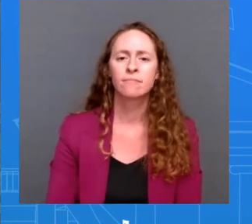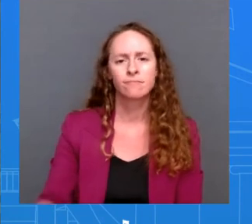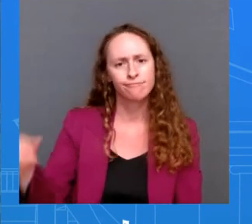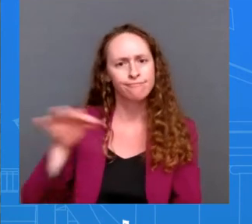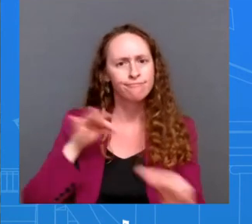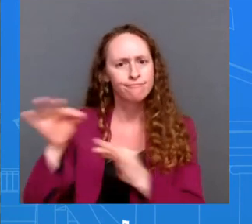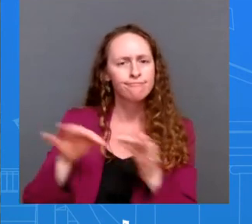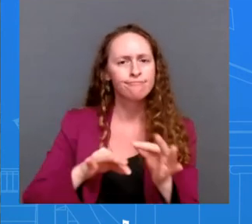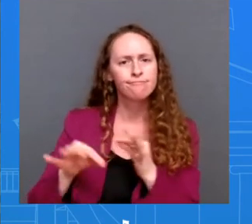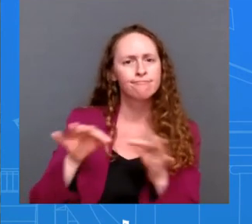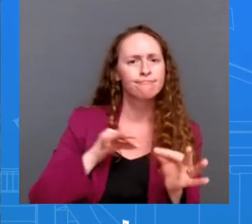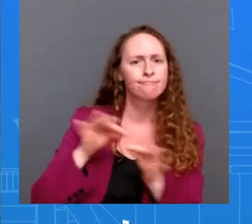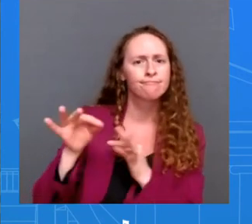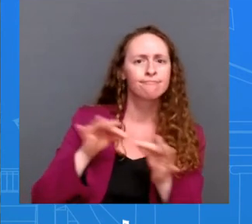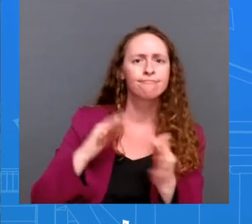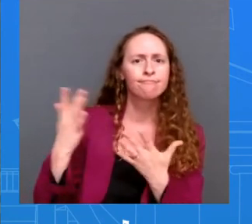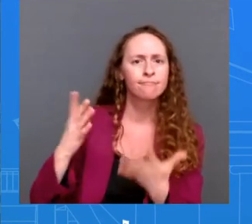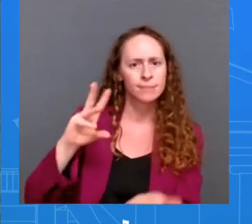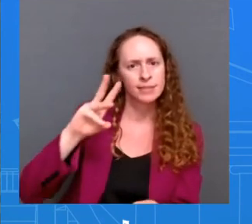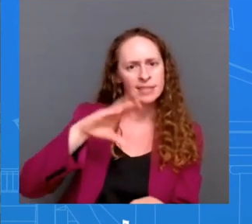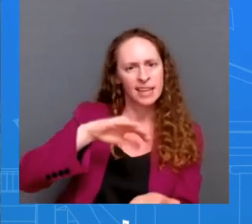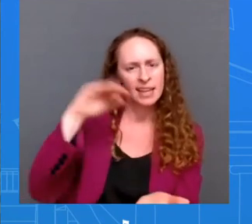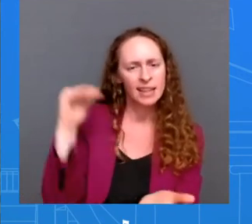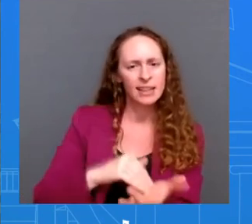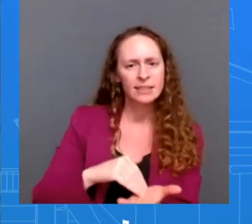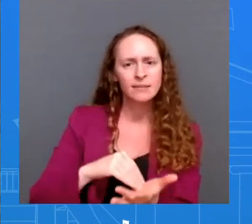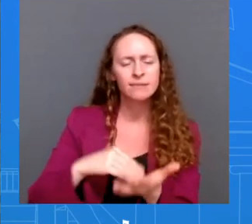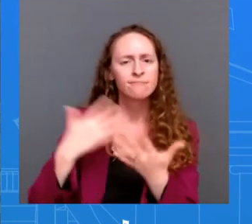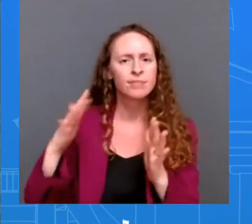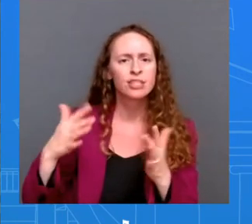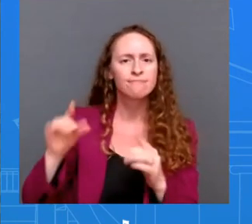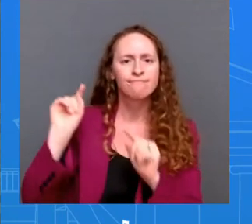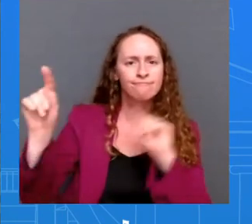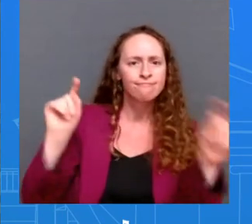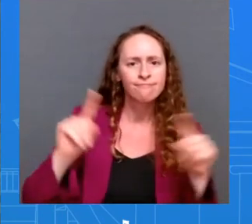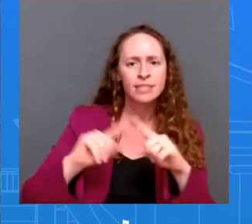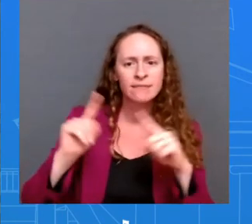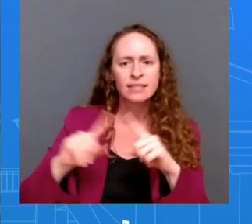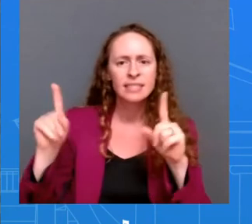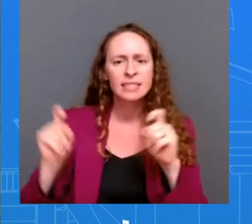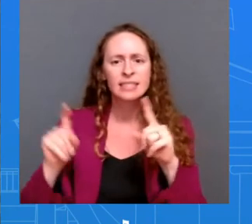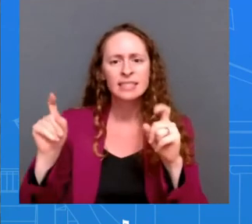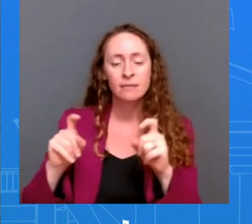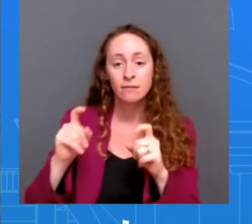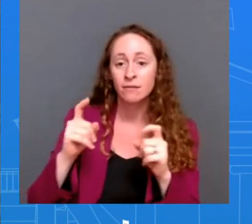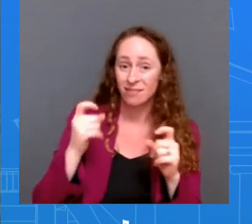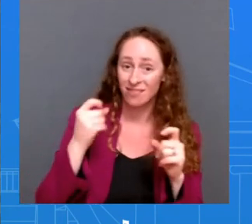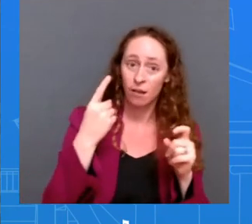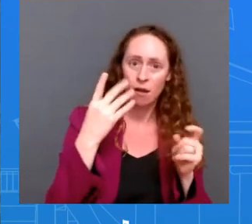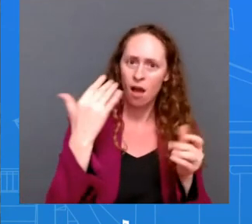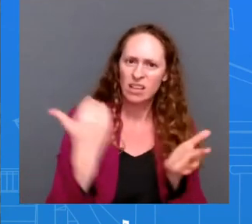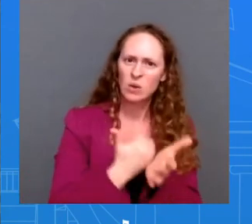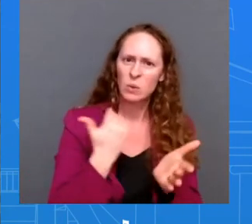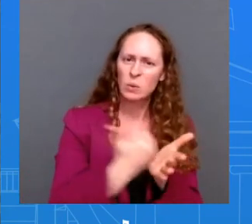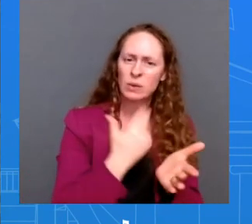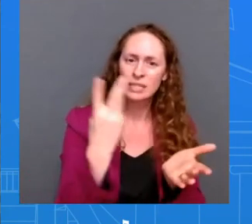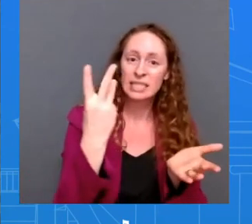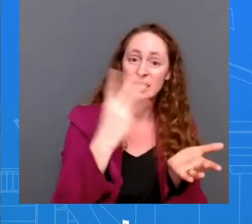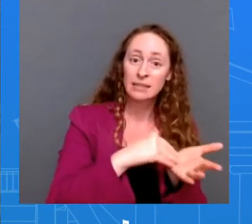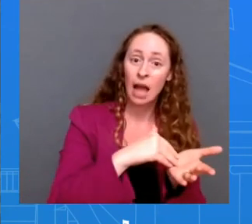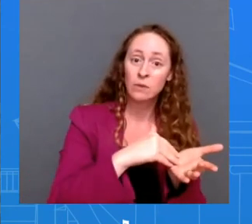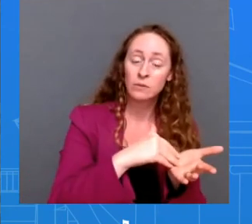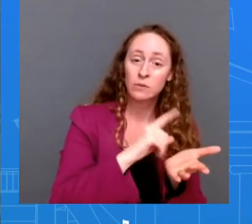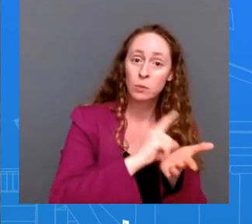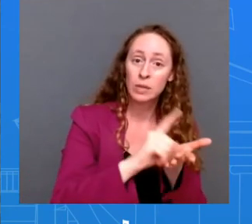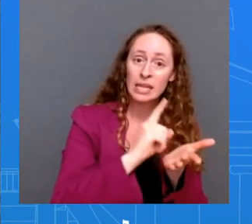to 80,000 a week. That matters as we're trying to make sure we deal with monkeypox. And we're working hand in hand with local